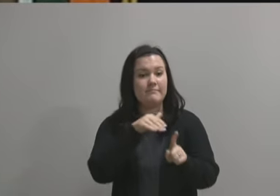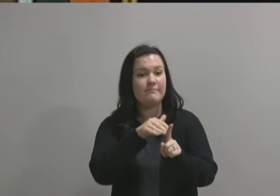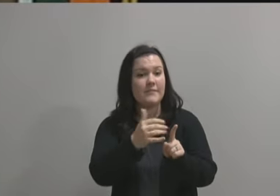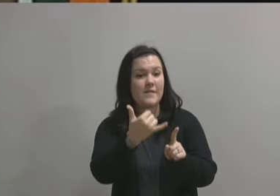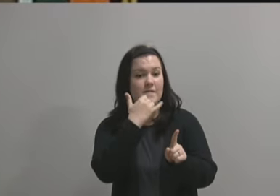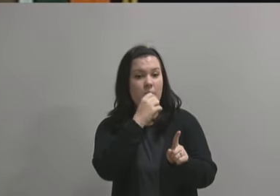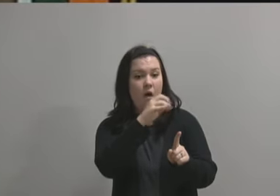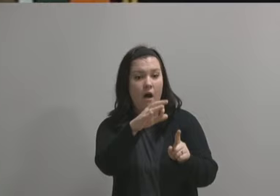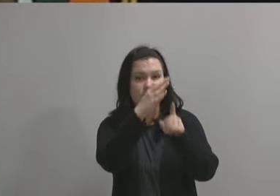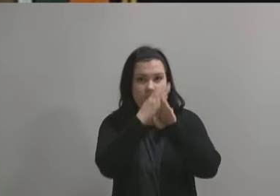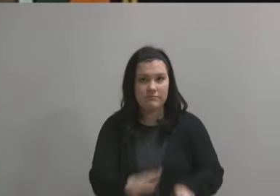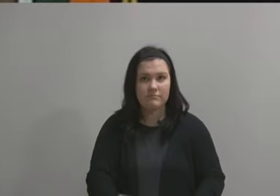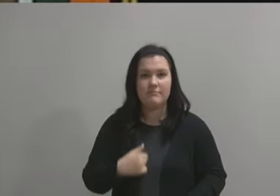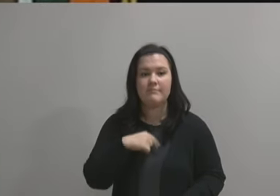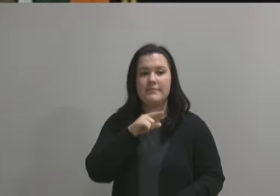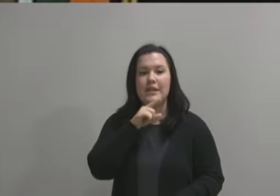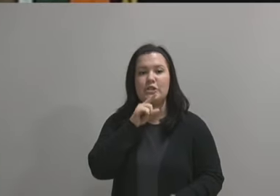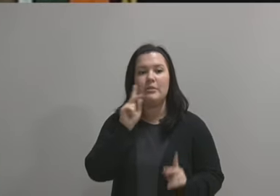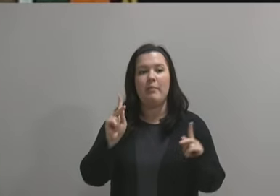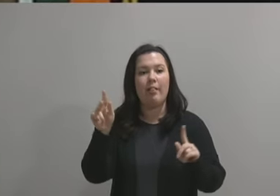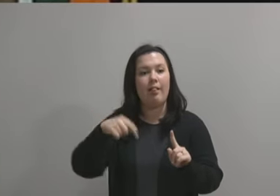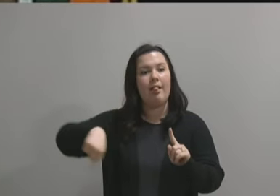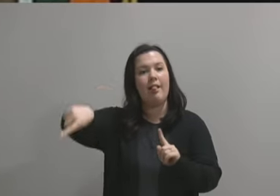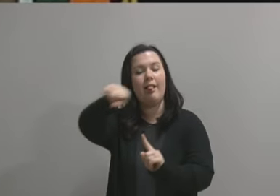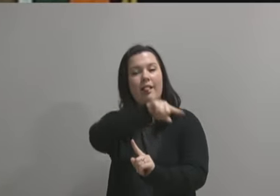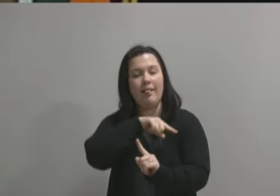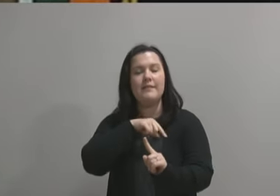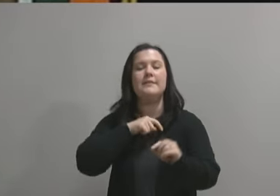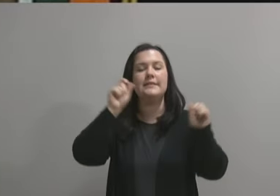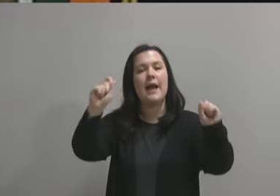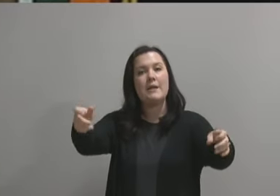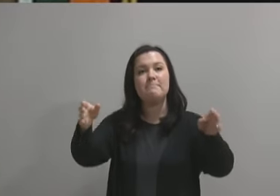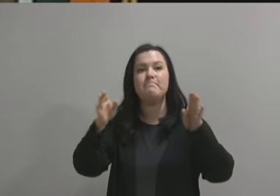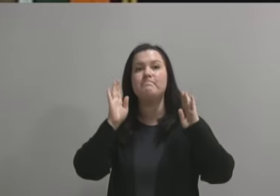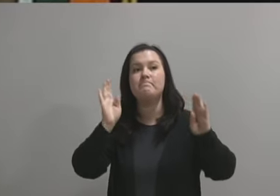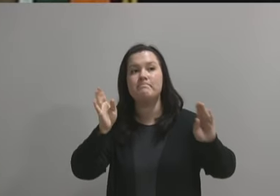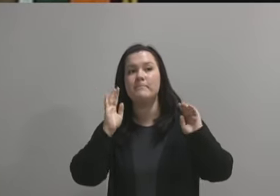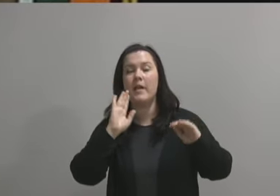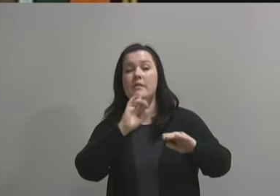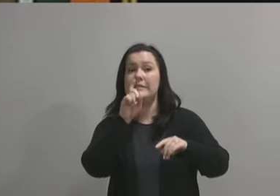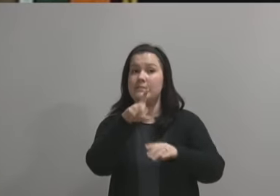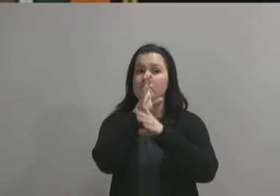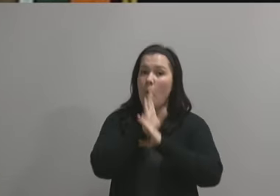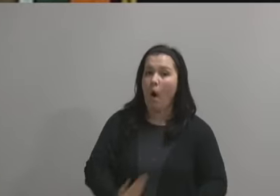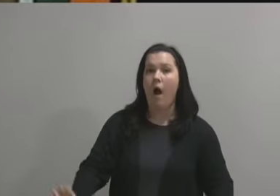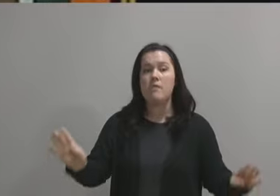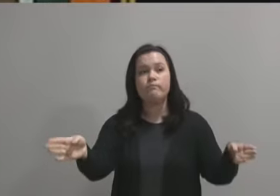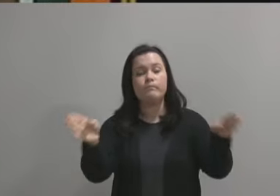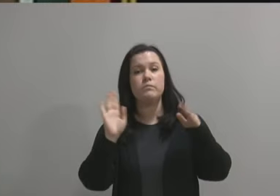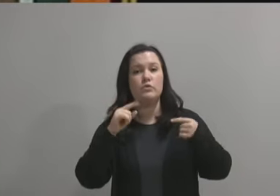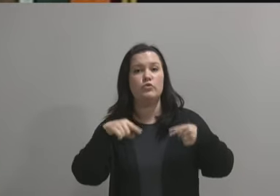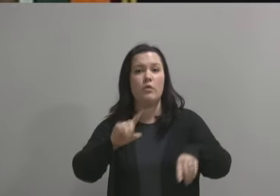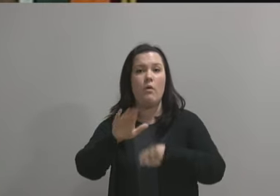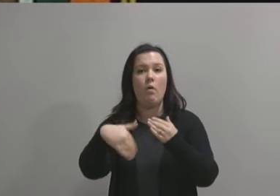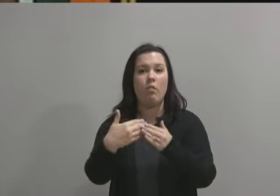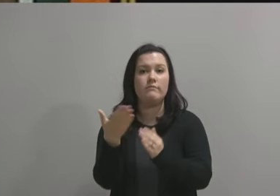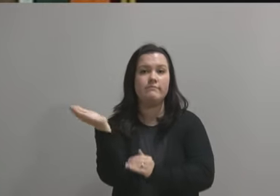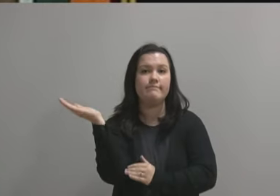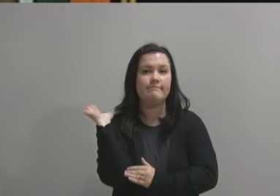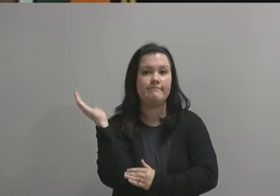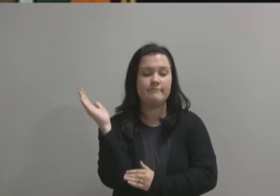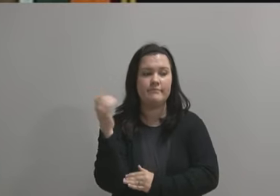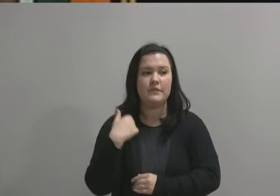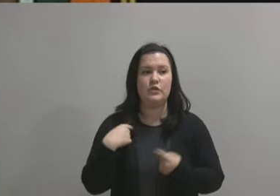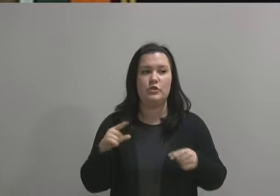be courteous to those around you by quietly attending to all of the speakers throughout the ceremony. During the presentation